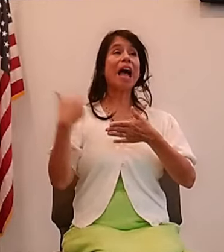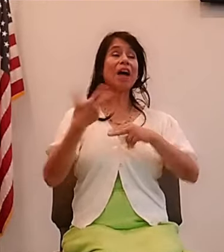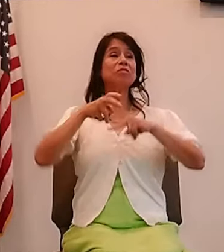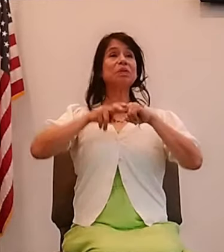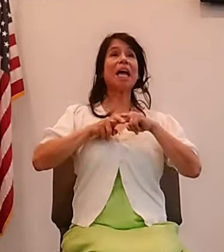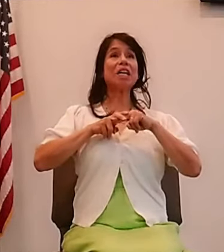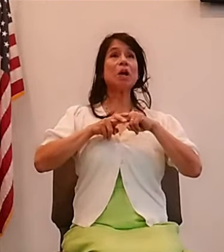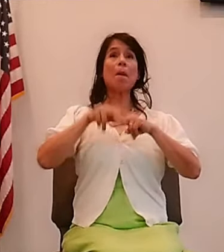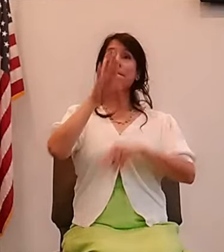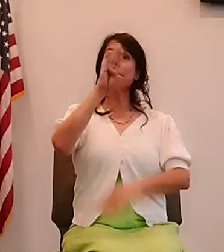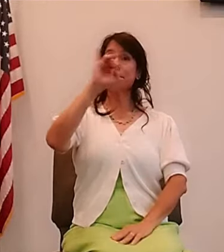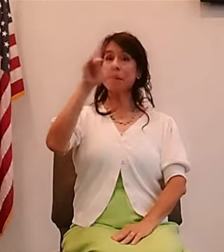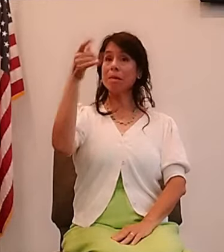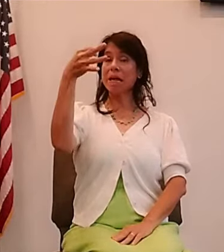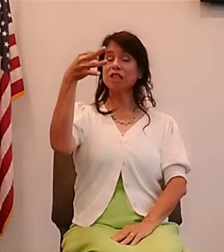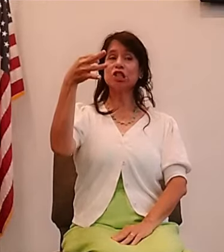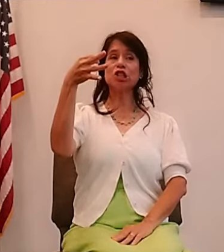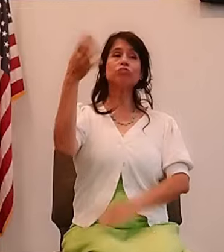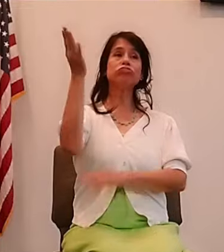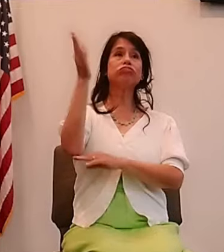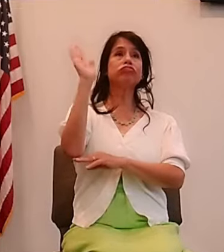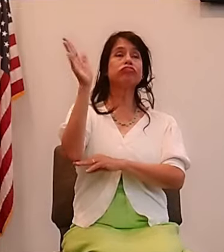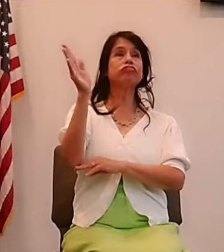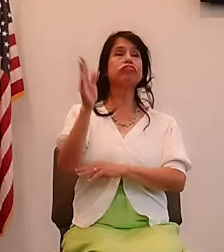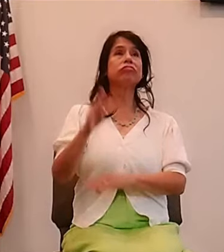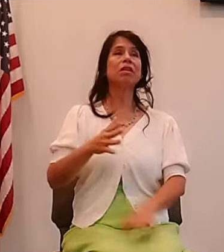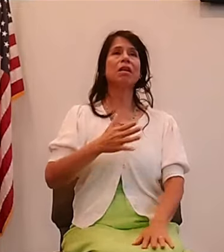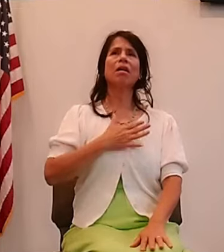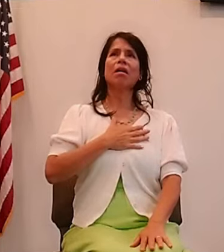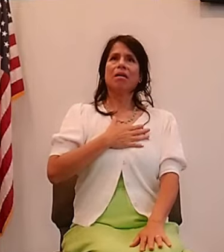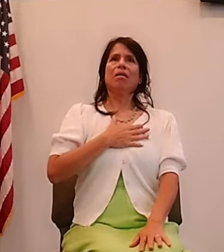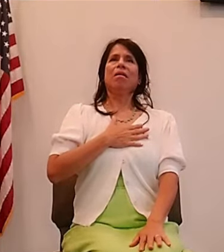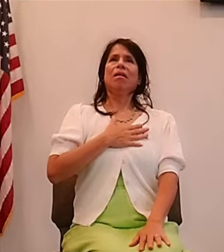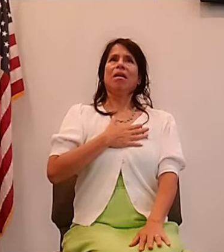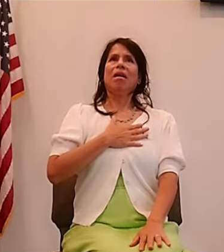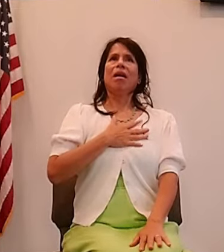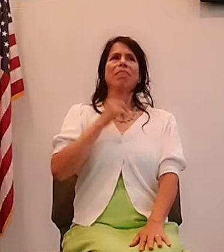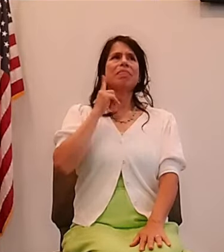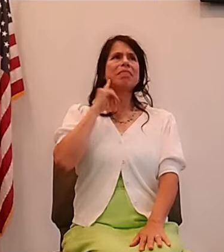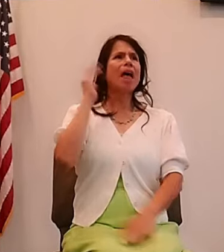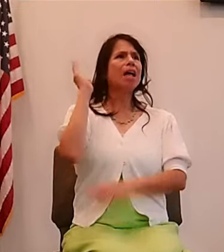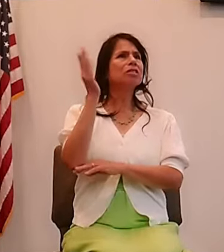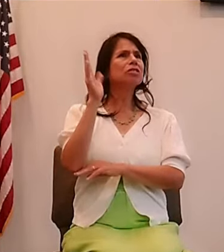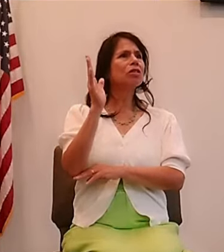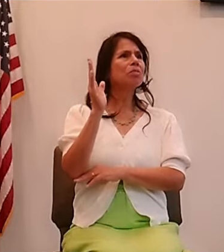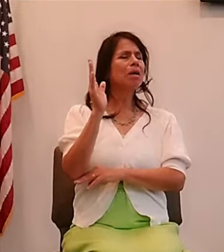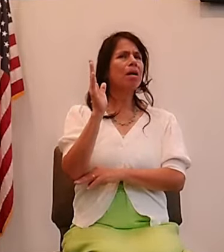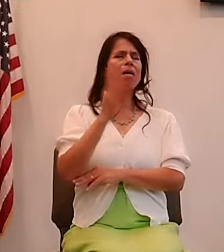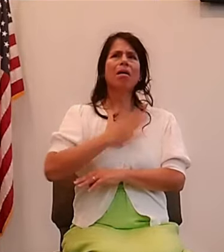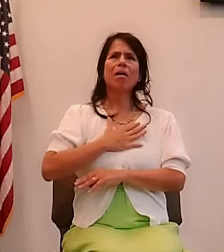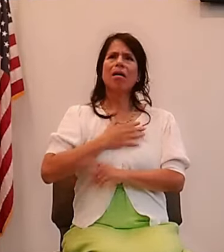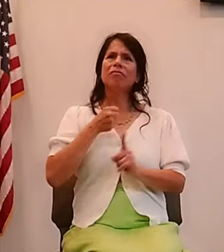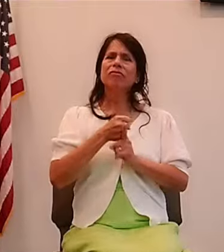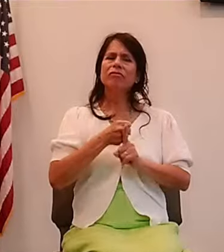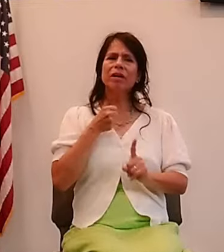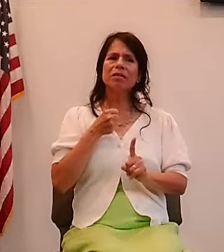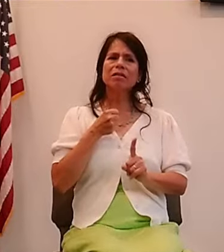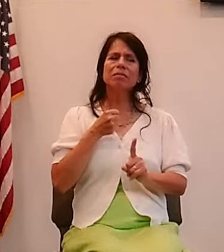did, and it really just helped me so much Because he talked about